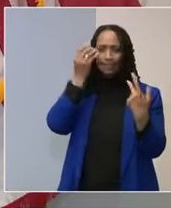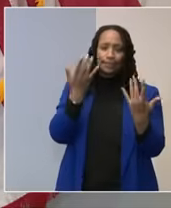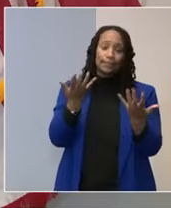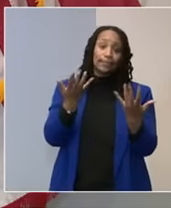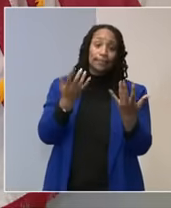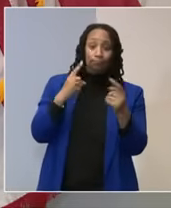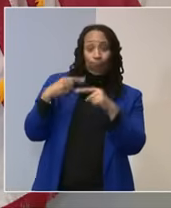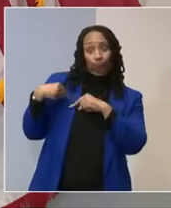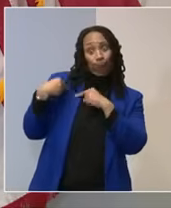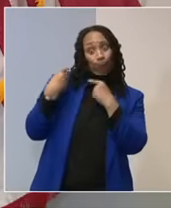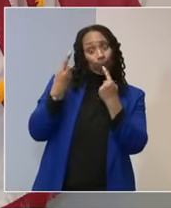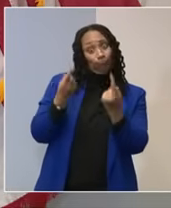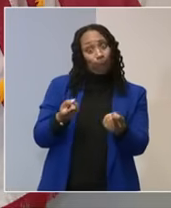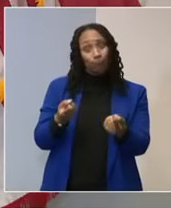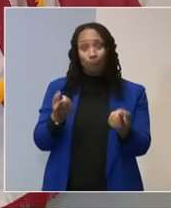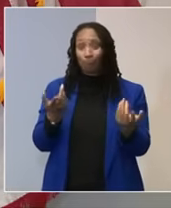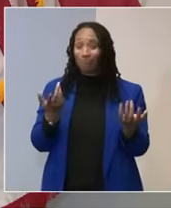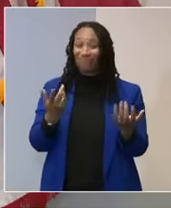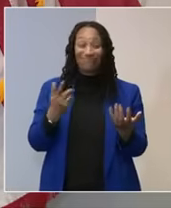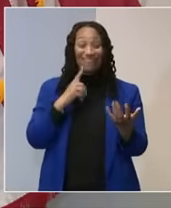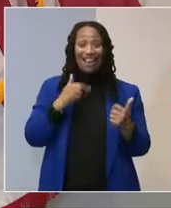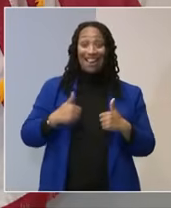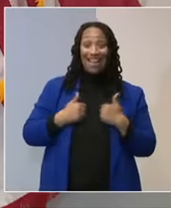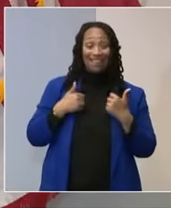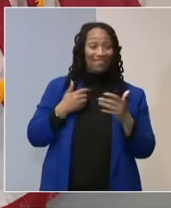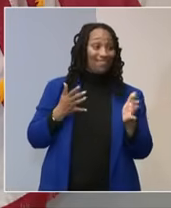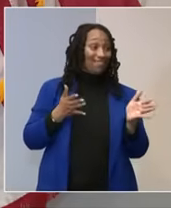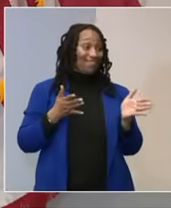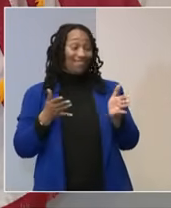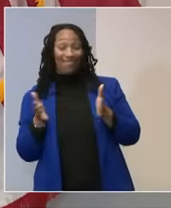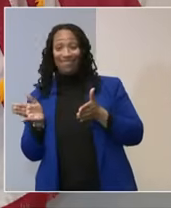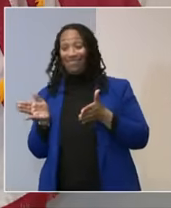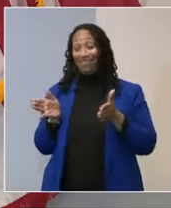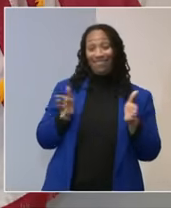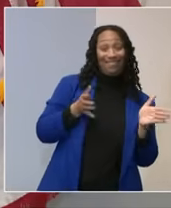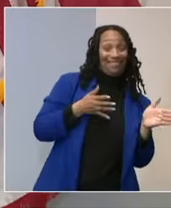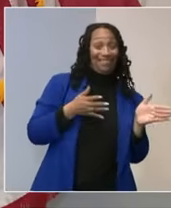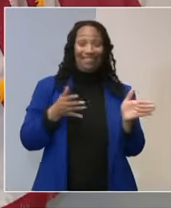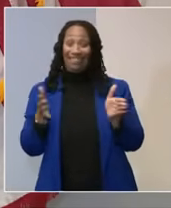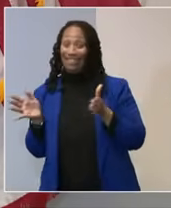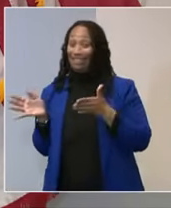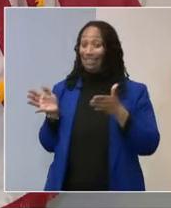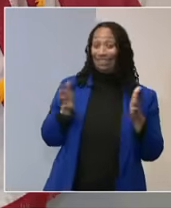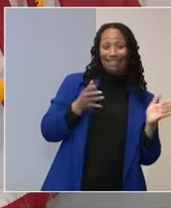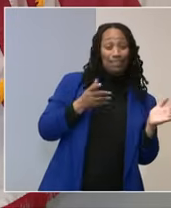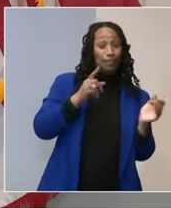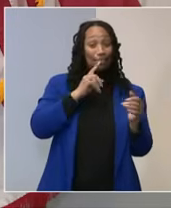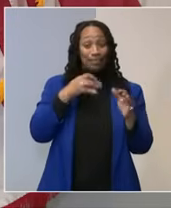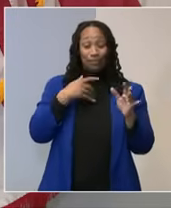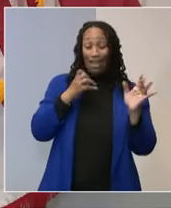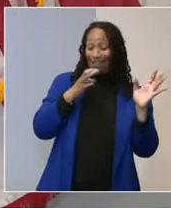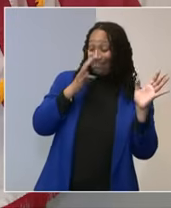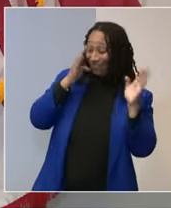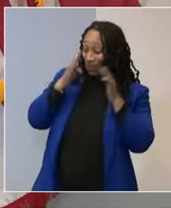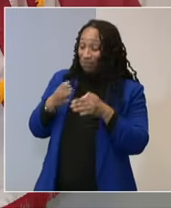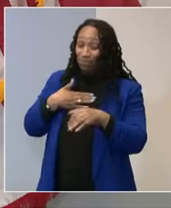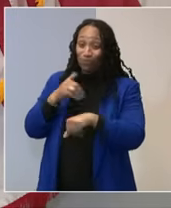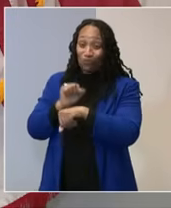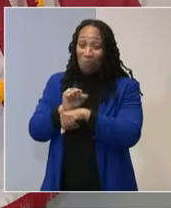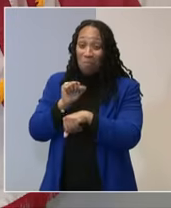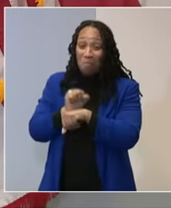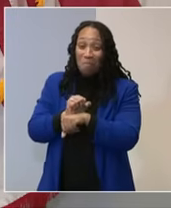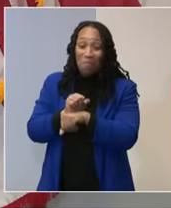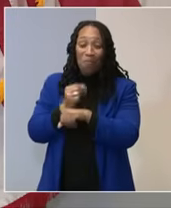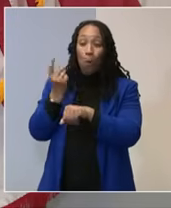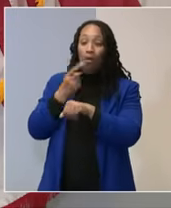all mixed up, like around what I do. I know one thing that I see a lot of people doing that I